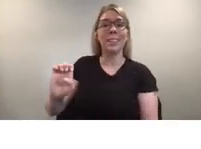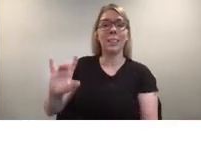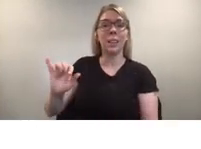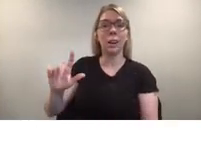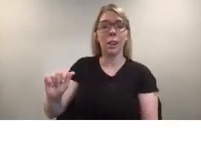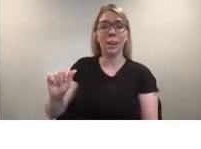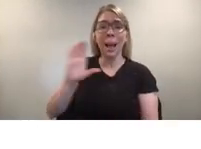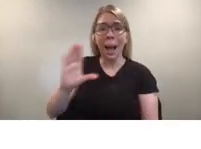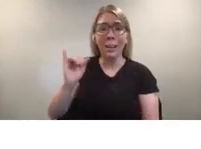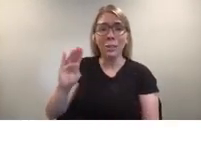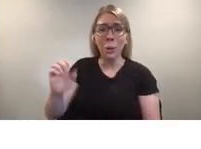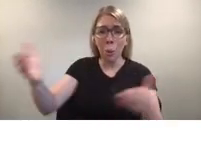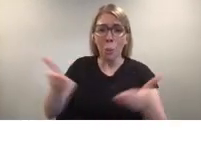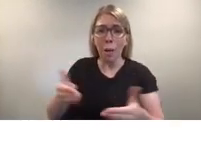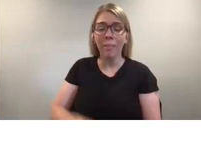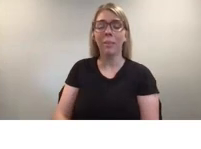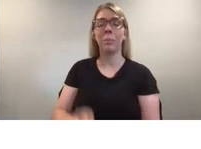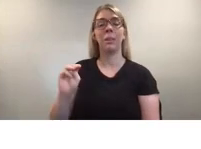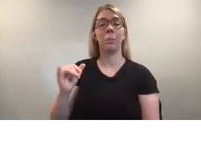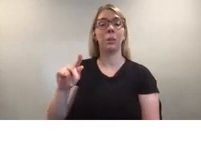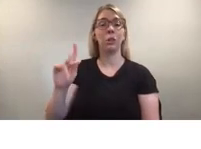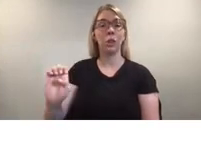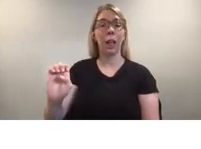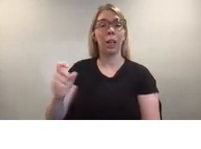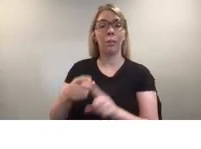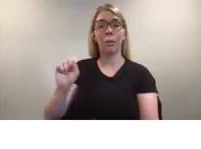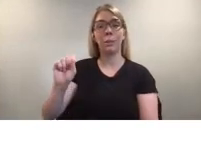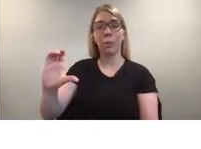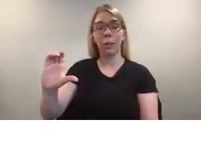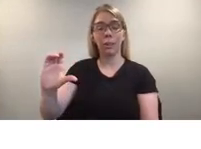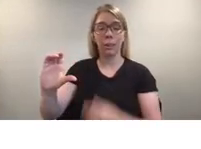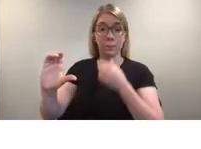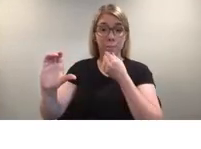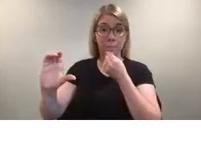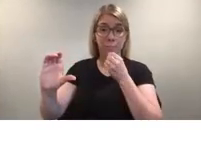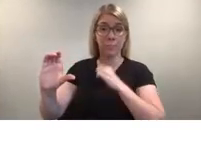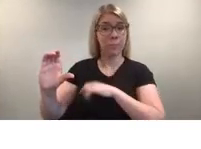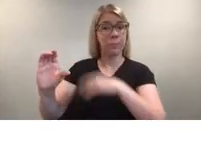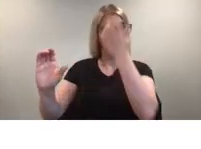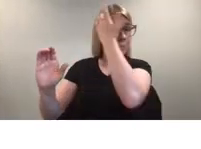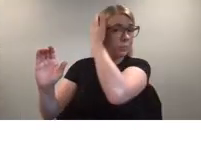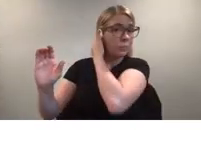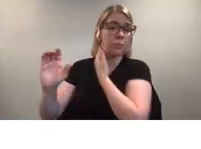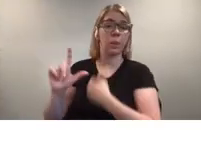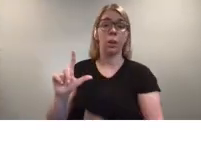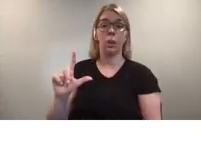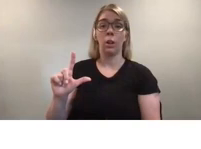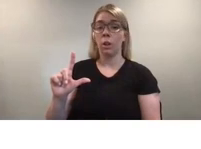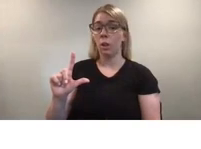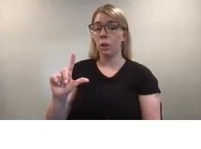hi, Joe, welcome. Michelle of South Carolina, from Lewis, welcome.